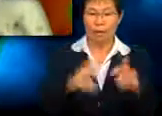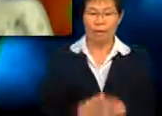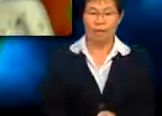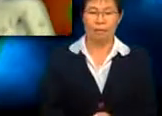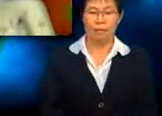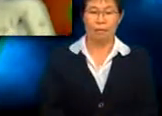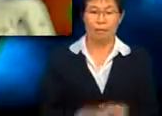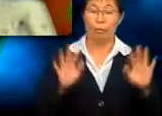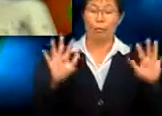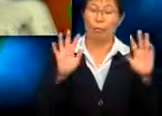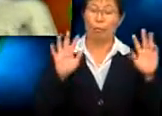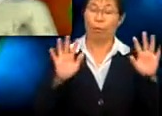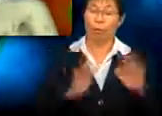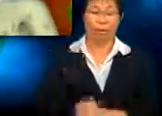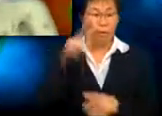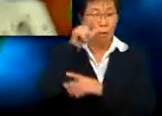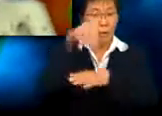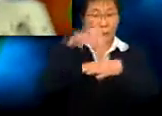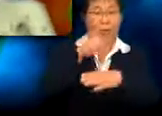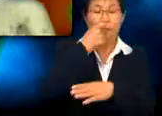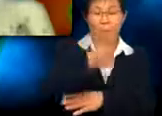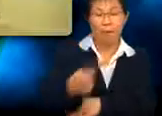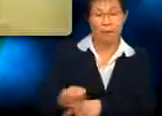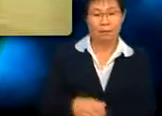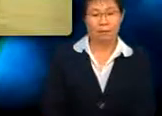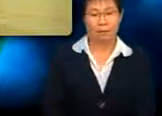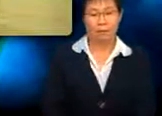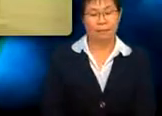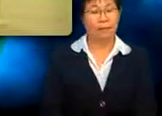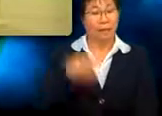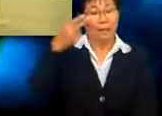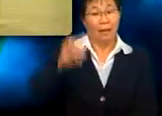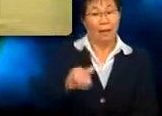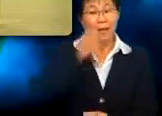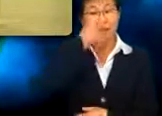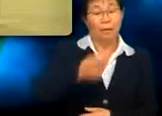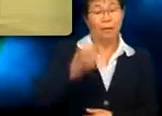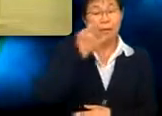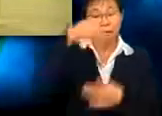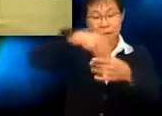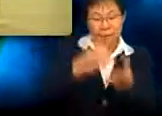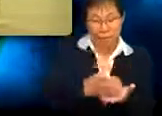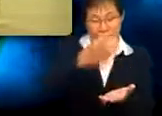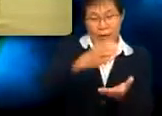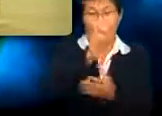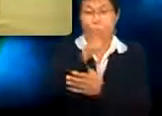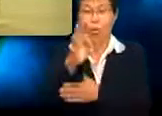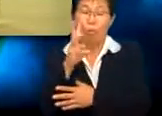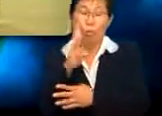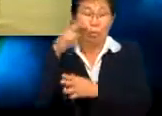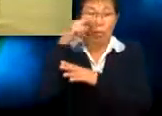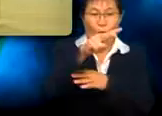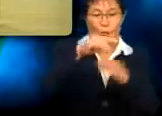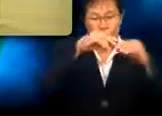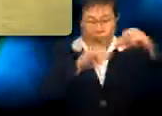Okay. Voila! Look at the pencil. Hey, the pencil in the beaker of water